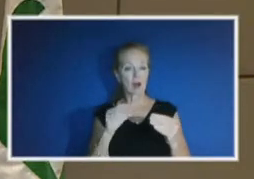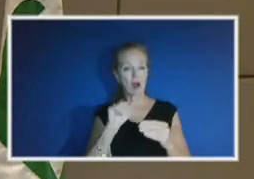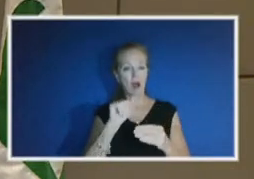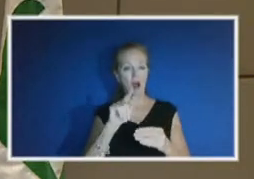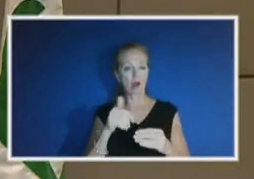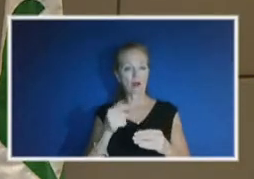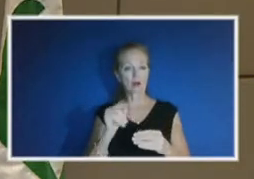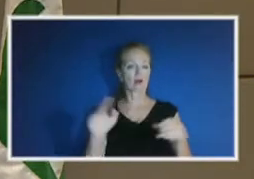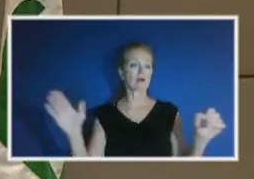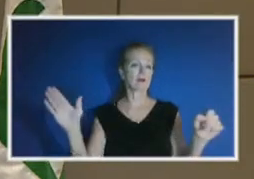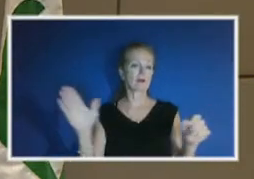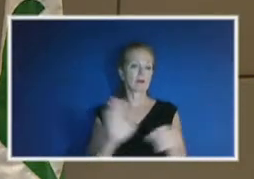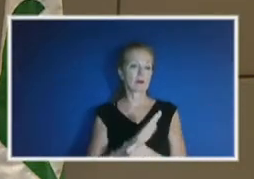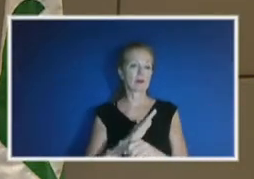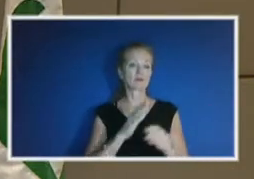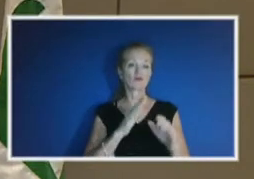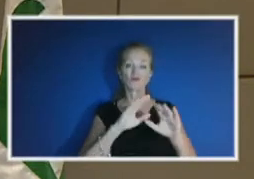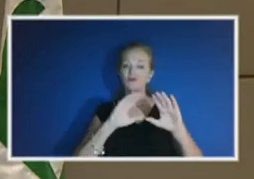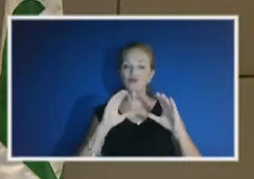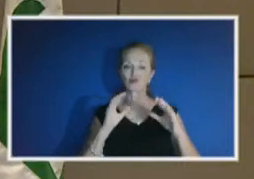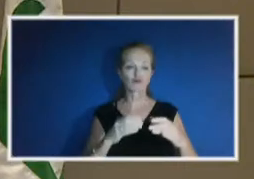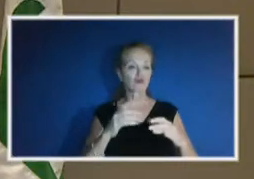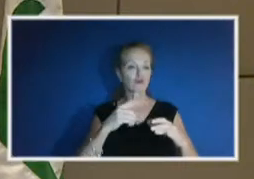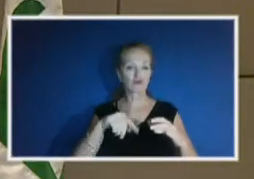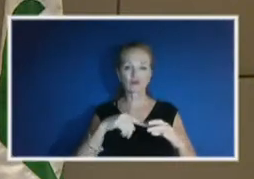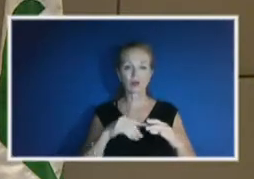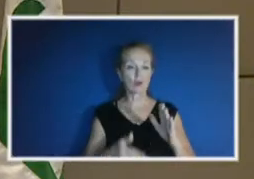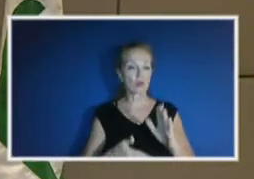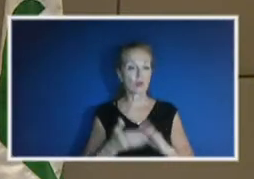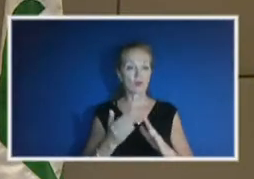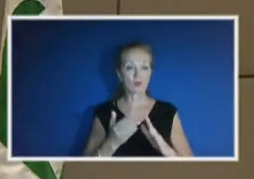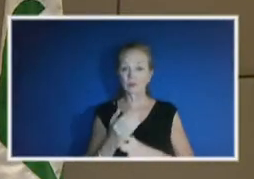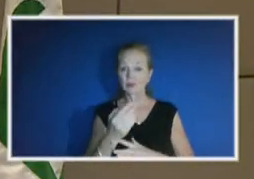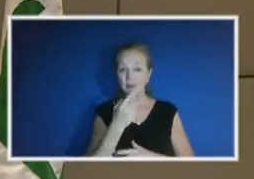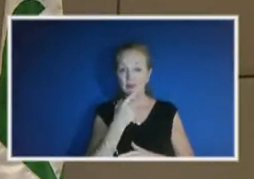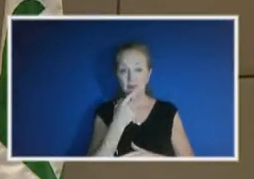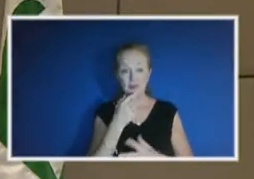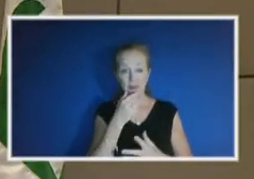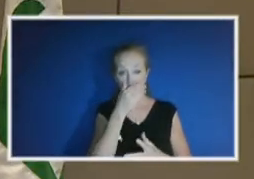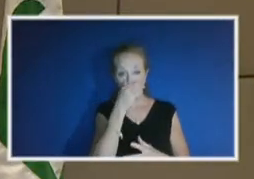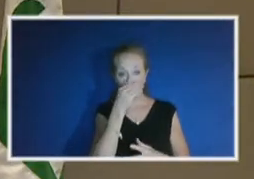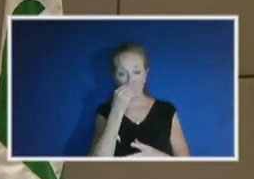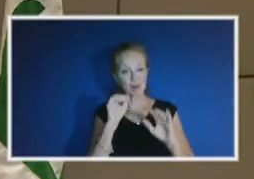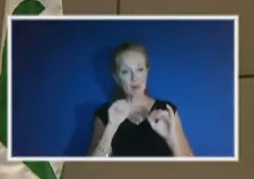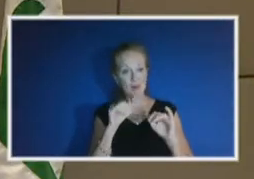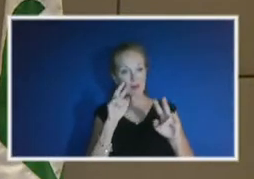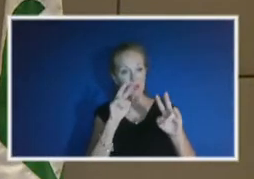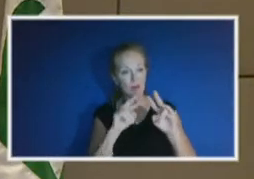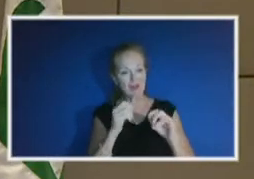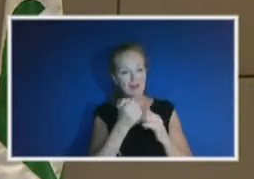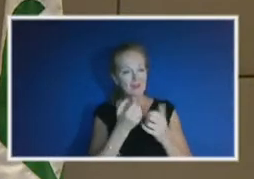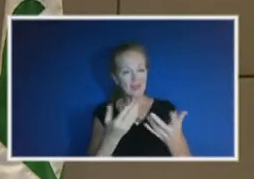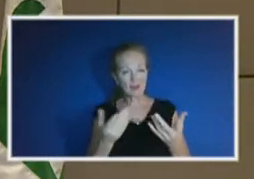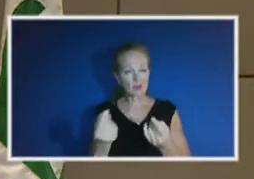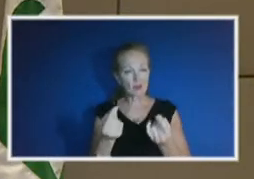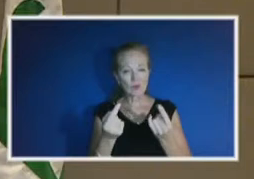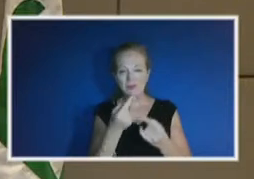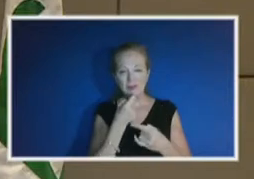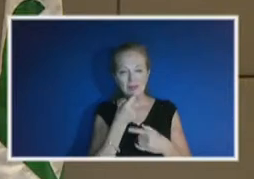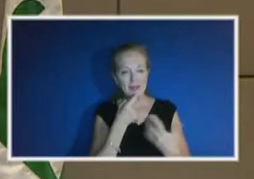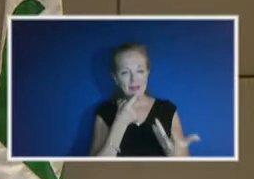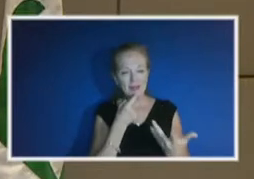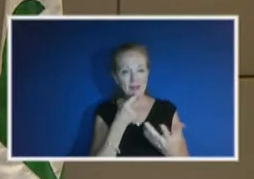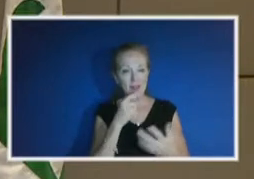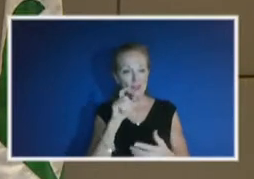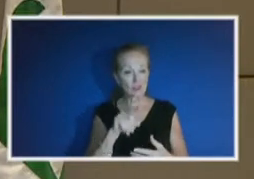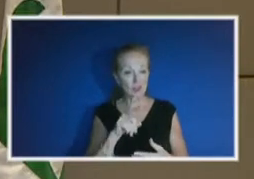entire organization, to go through and say, and have carte blanche ability to look at everything we do and say, should we